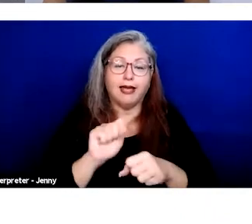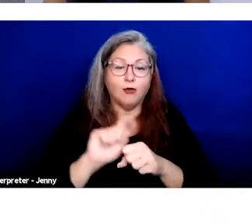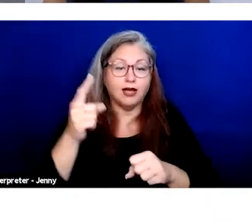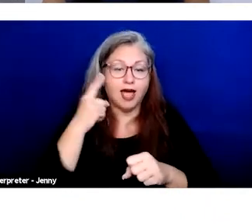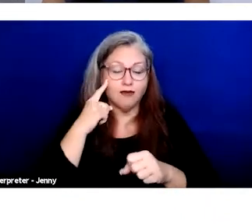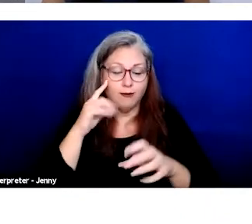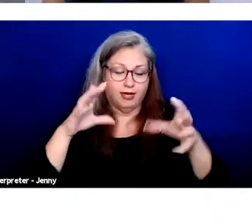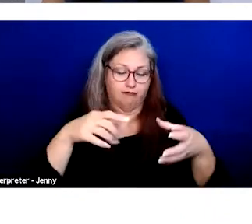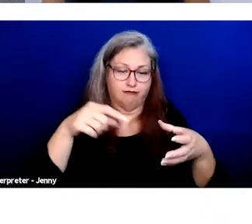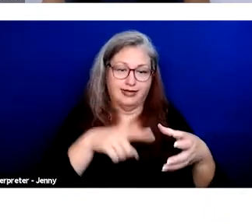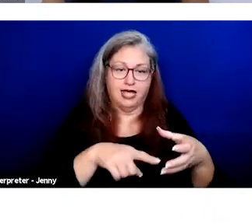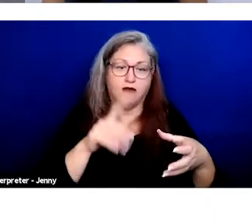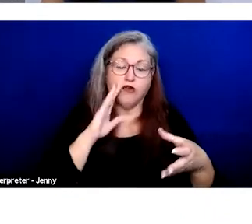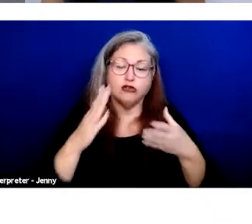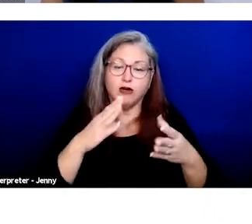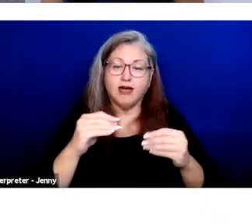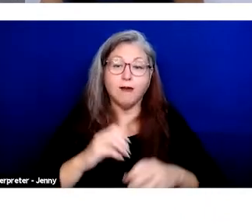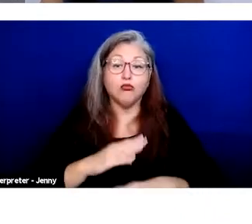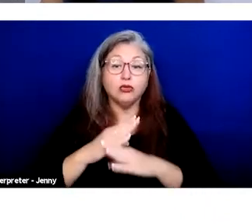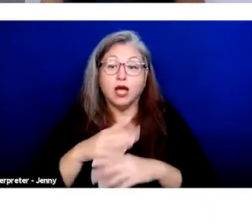and protect corporations.